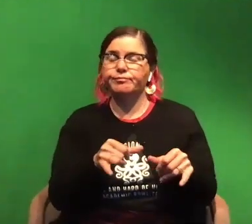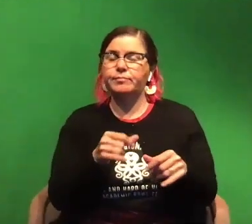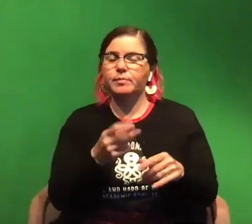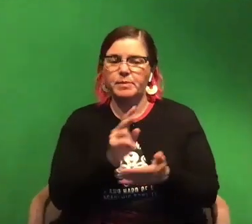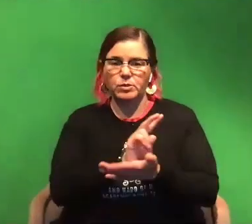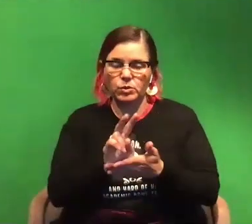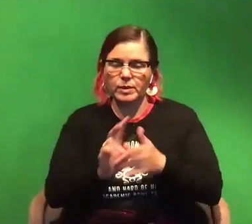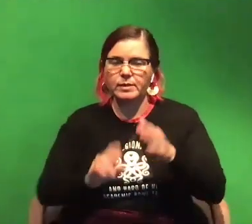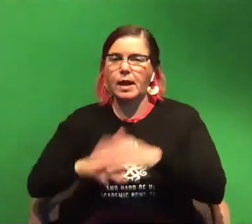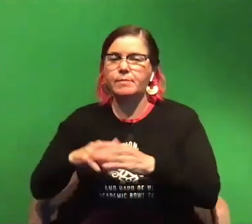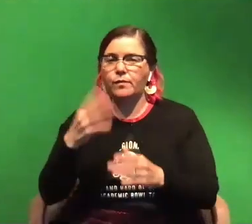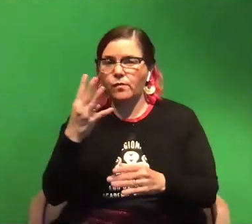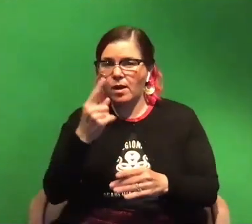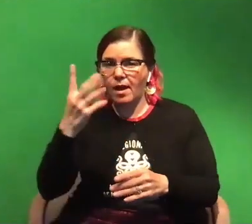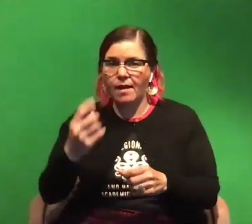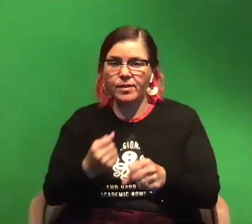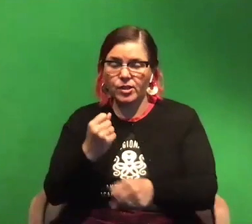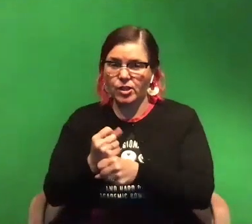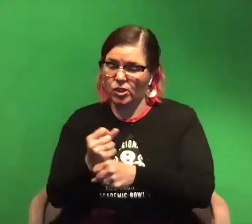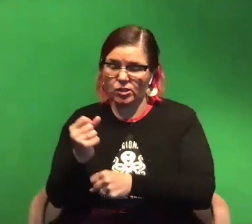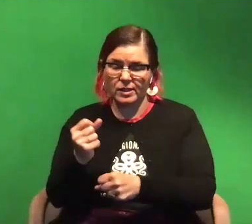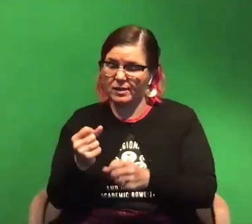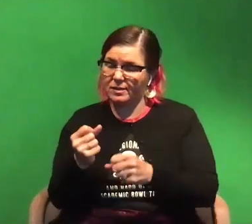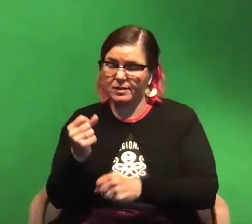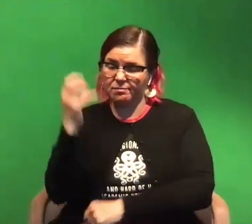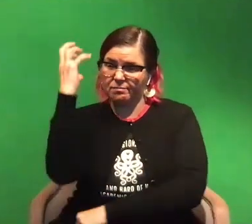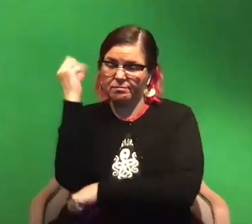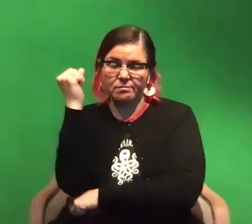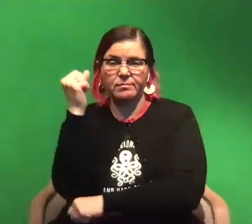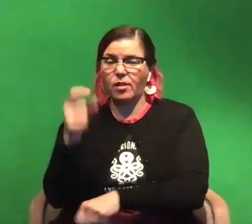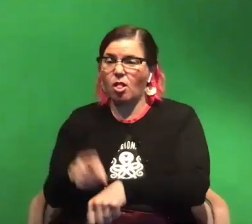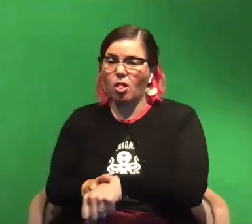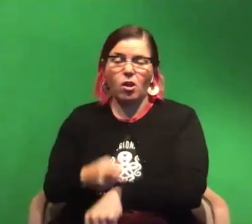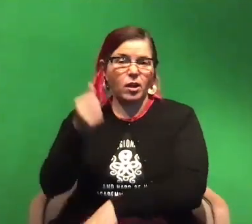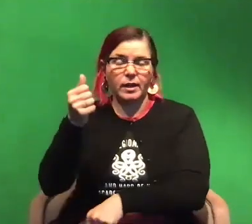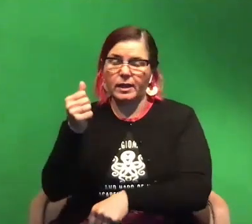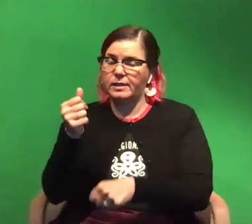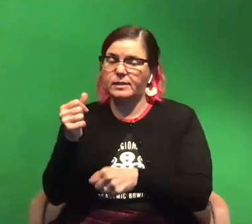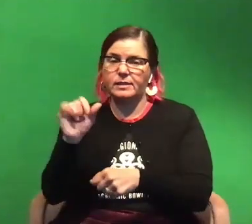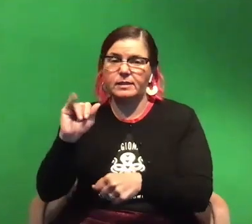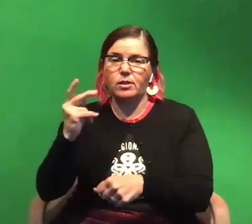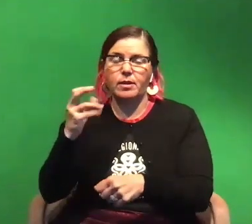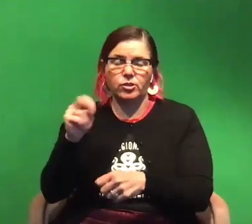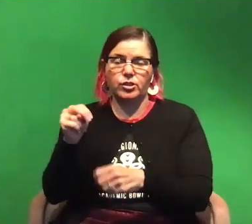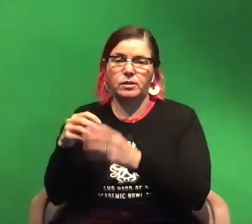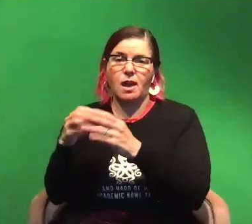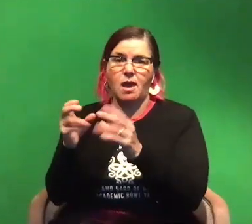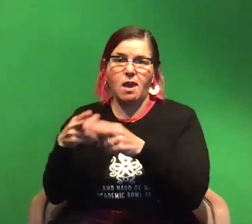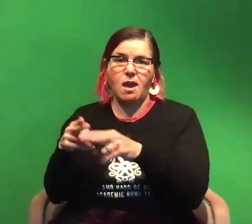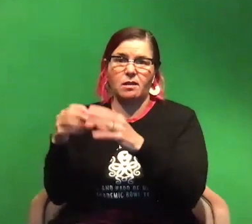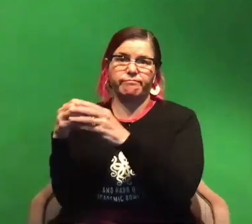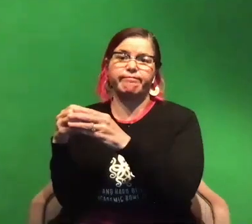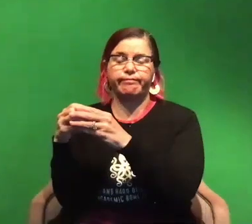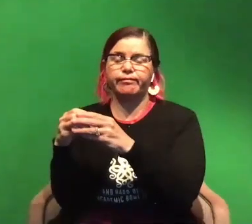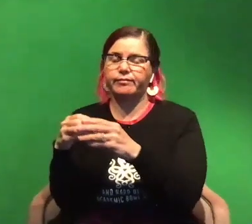actually 4.5 years, which is the most extreme case. It's actually the longest incubation period out of any animal that we know